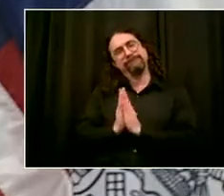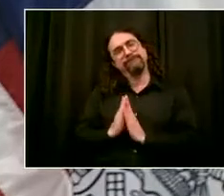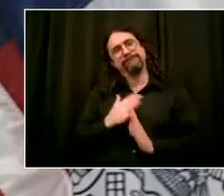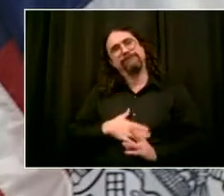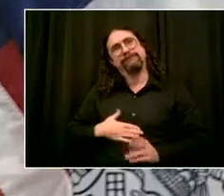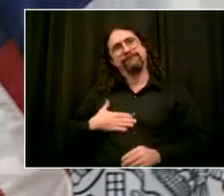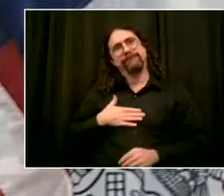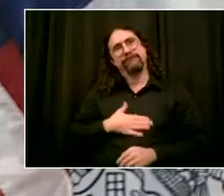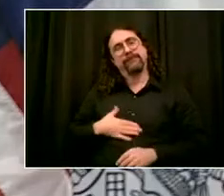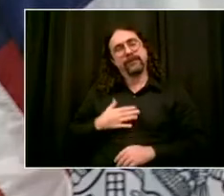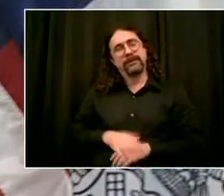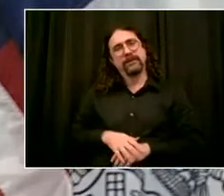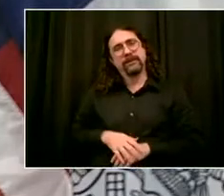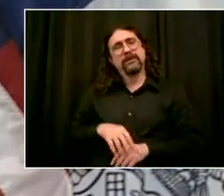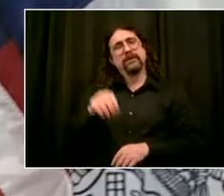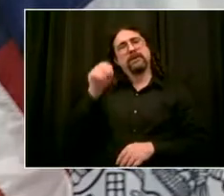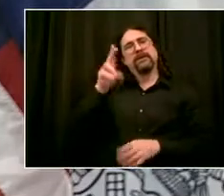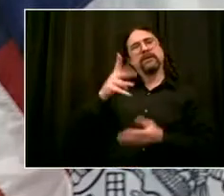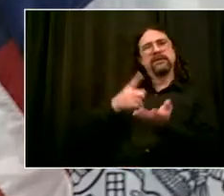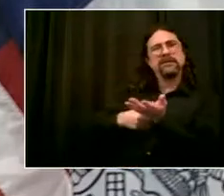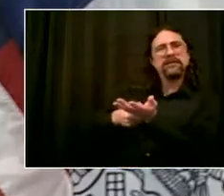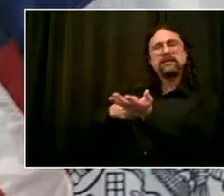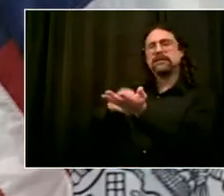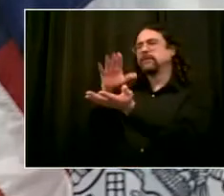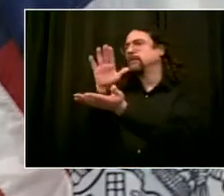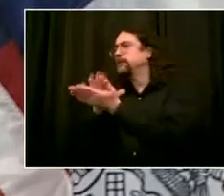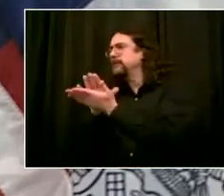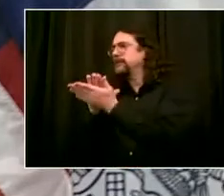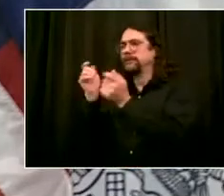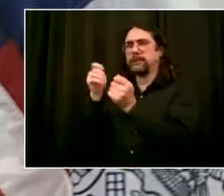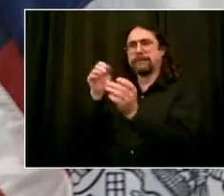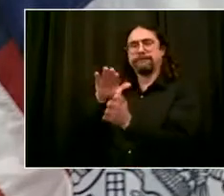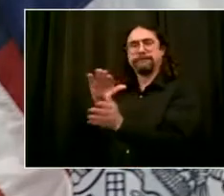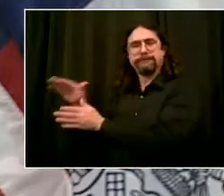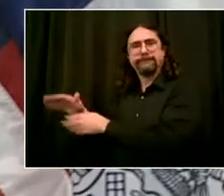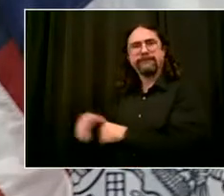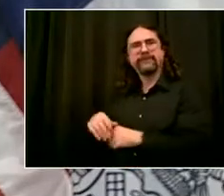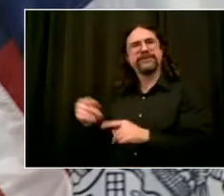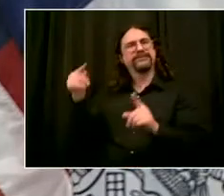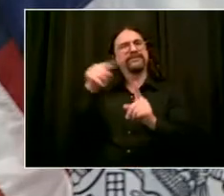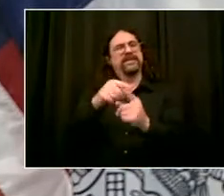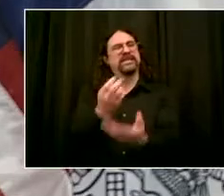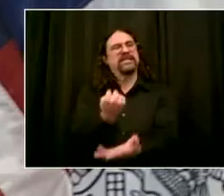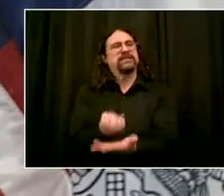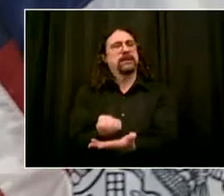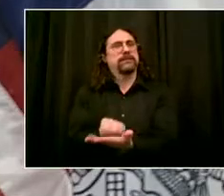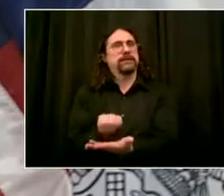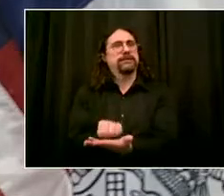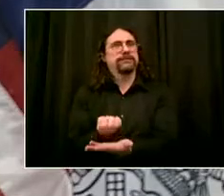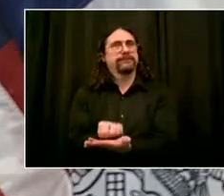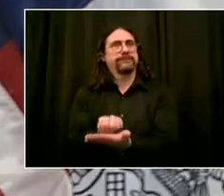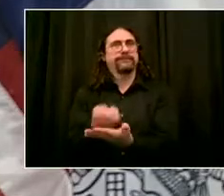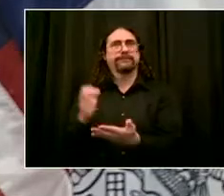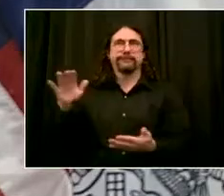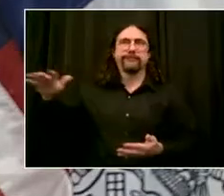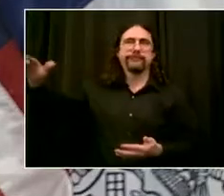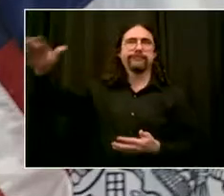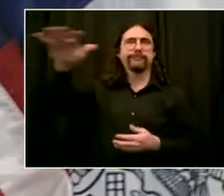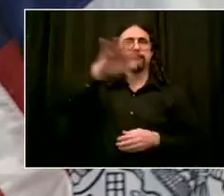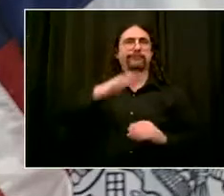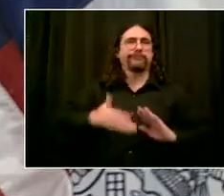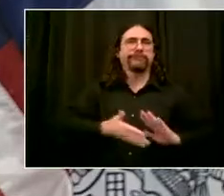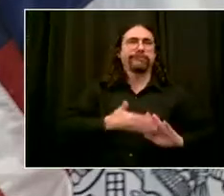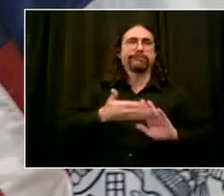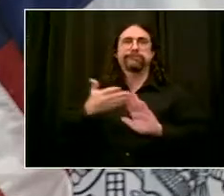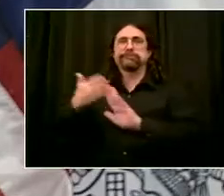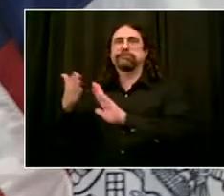crucial we have some new information here that's really important and we knew from the beginning that this